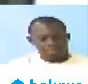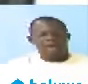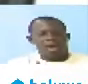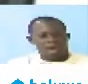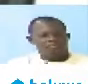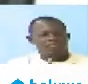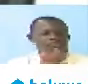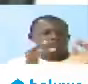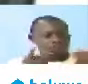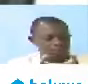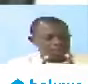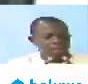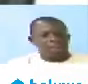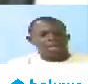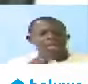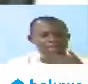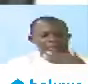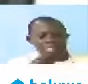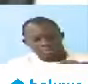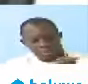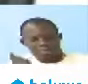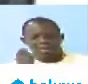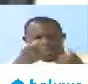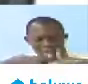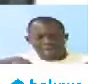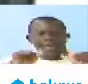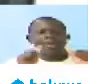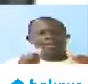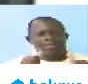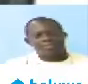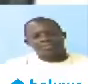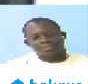have something in those areas.